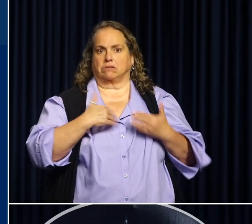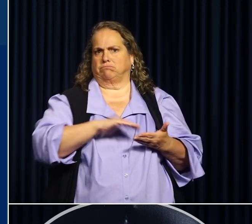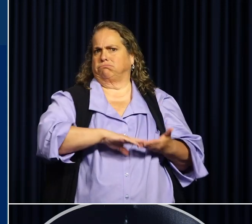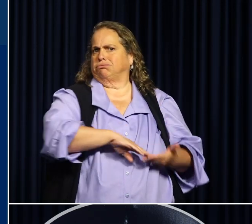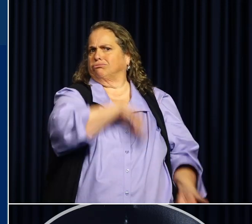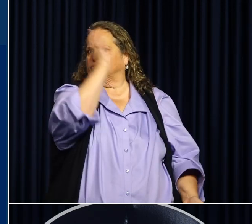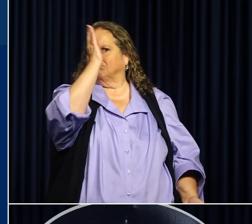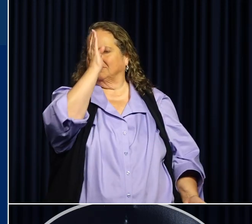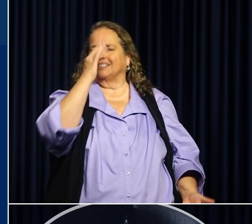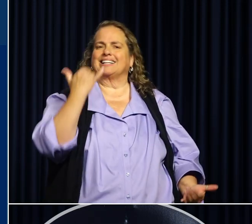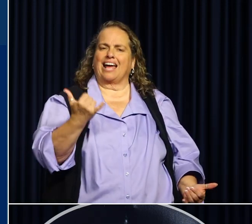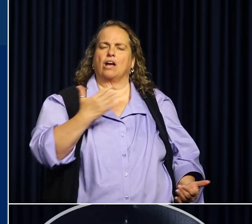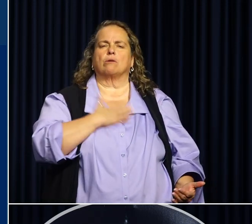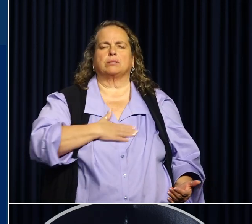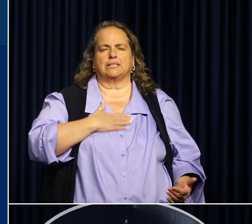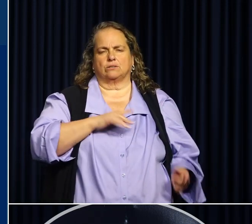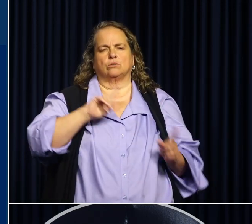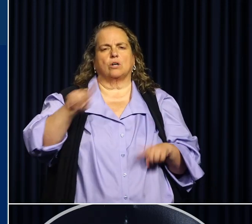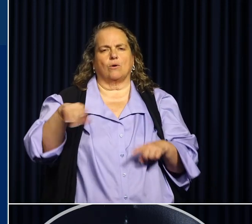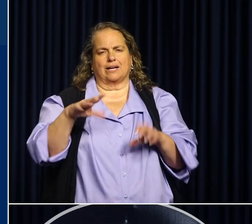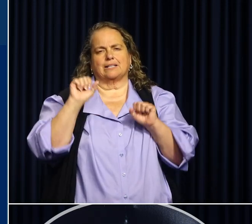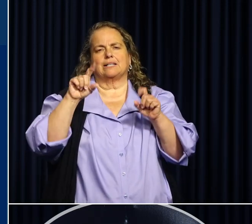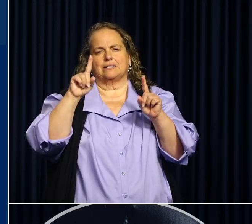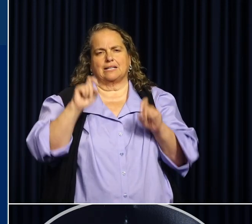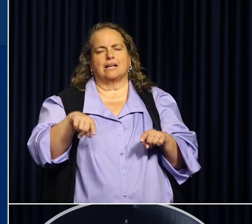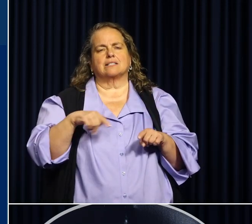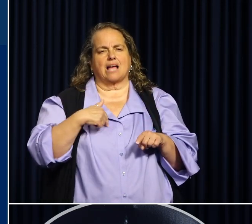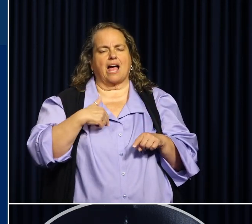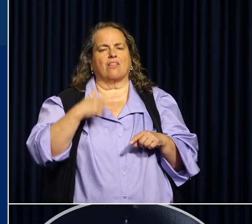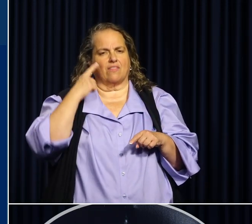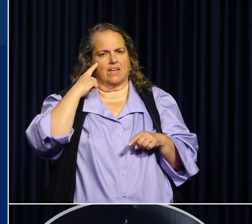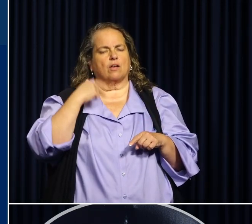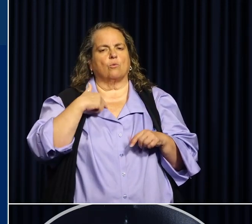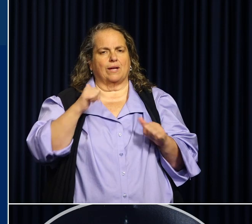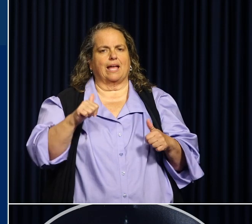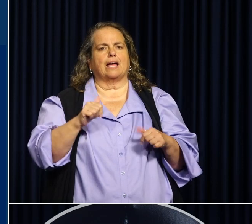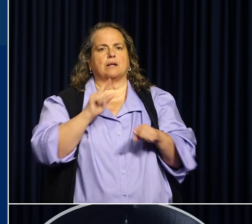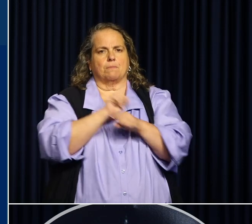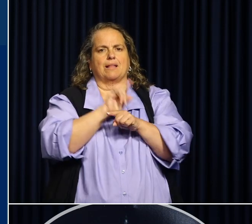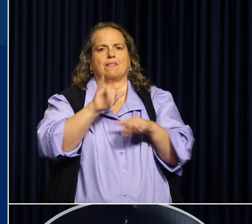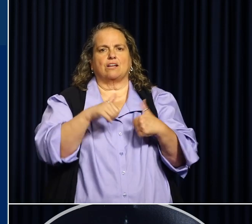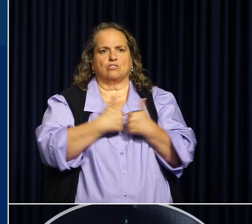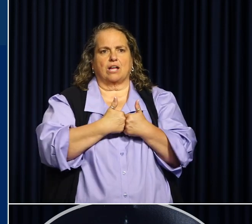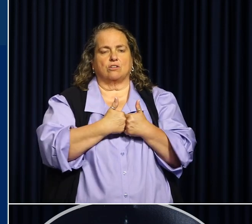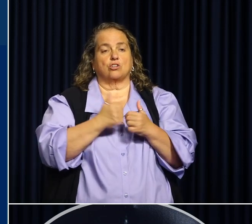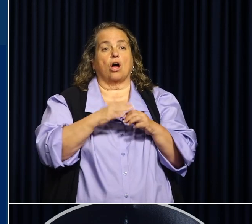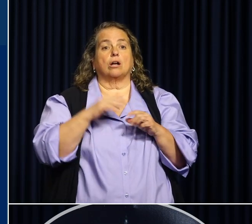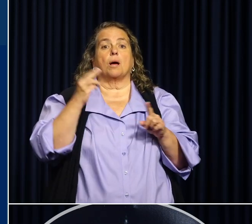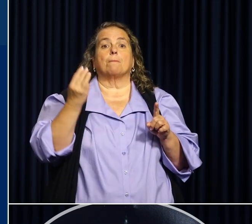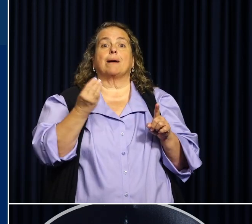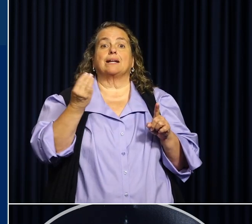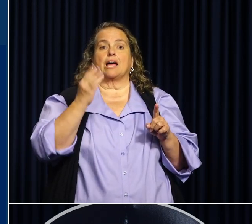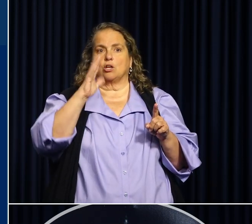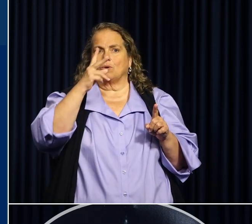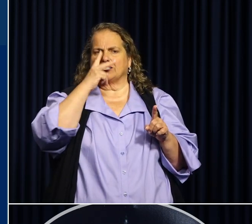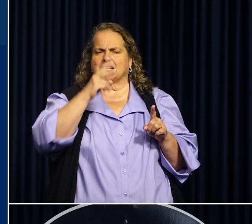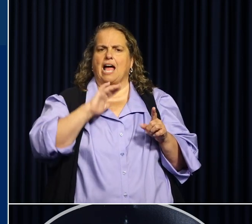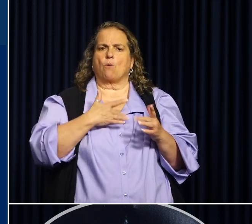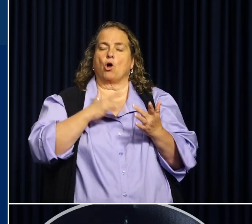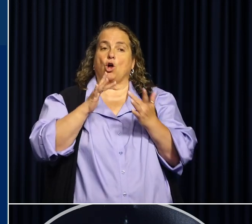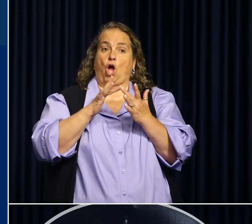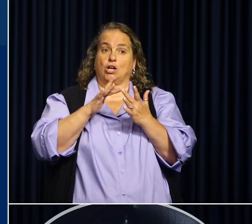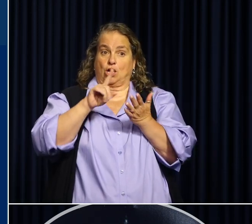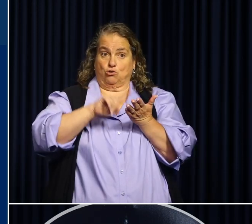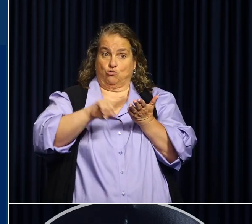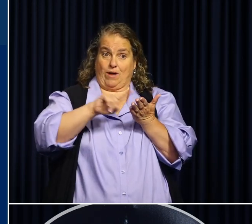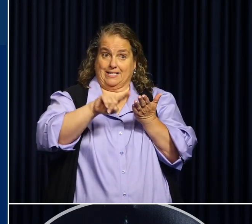tested. I feel pretty good about our ability to meet that challenge. On Monday, you're going to see our contact tracing. And while it is